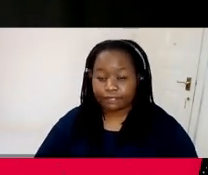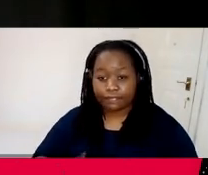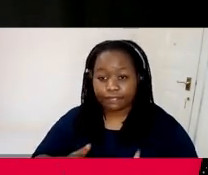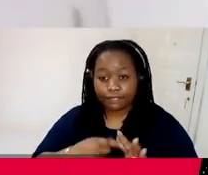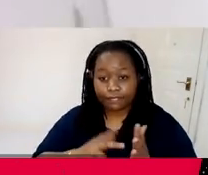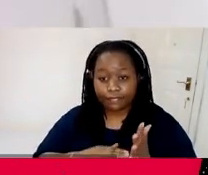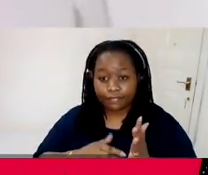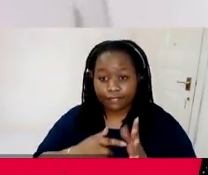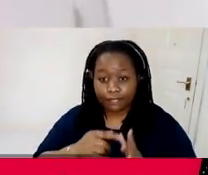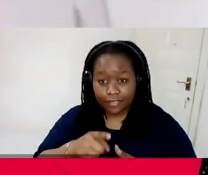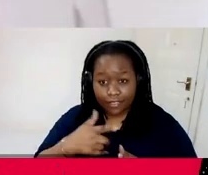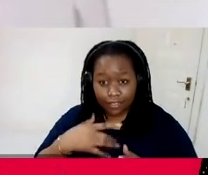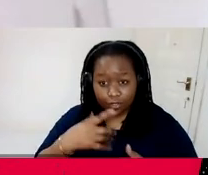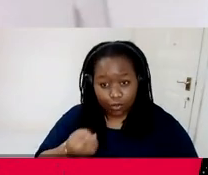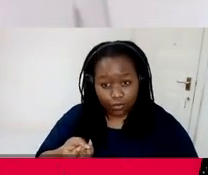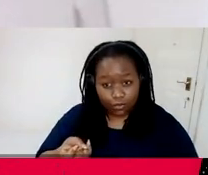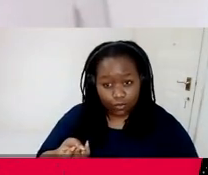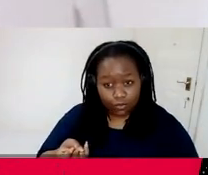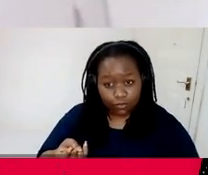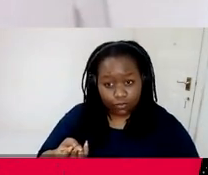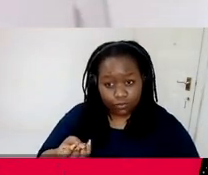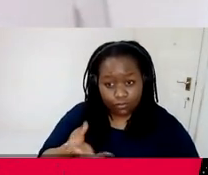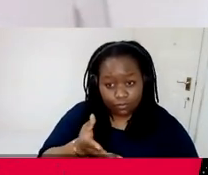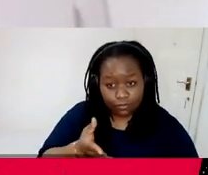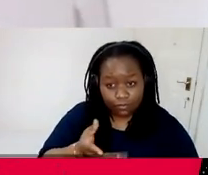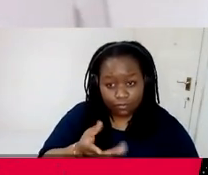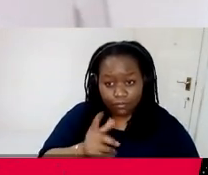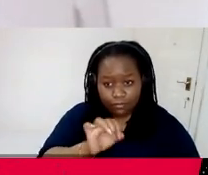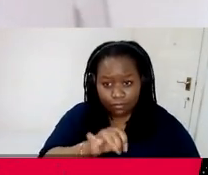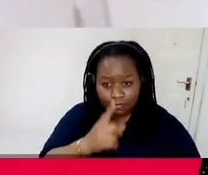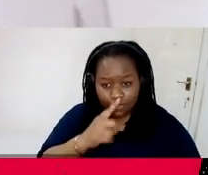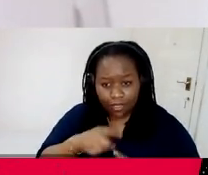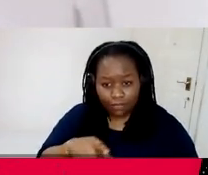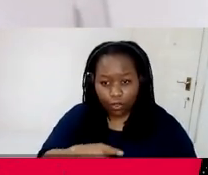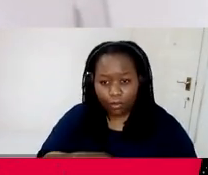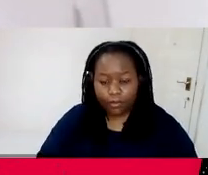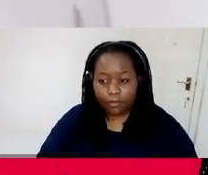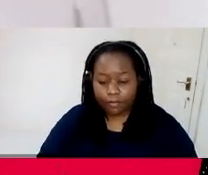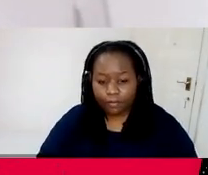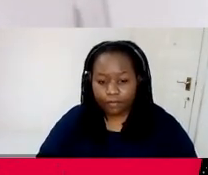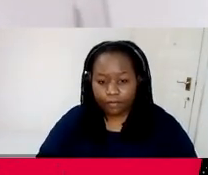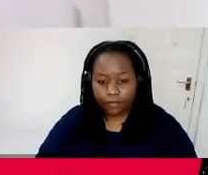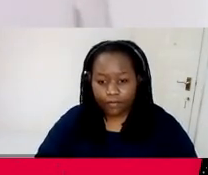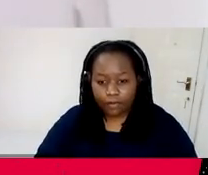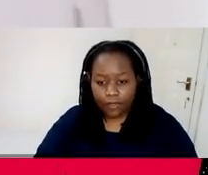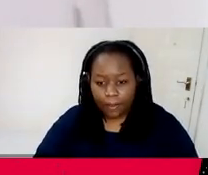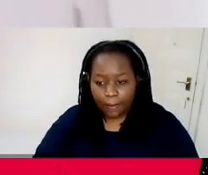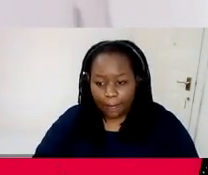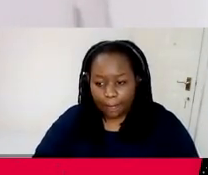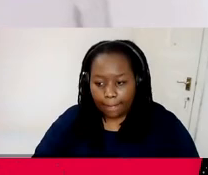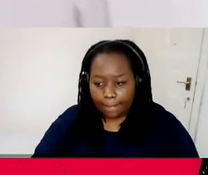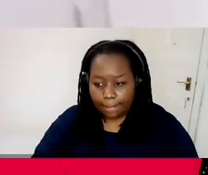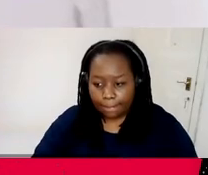very interesting and under-remarked on about the war in Yemen is that